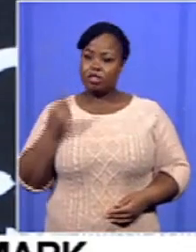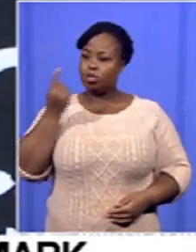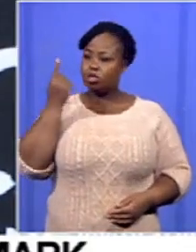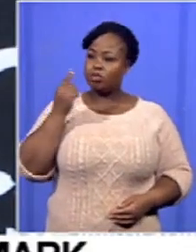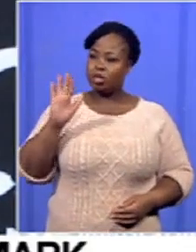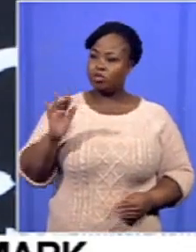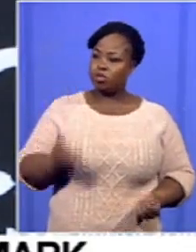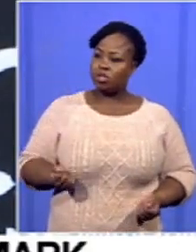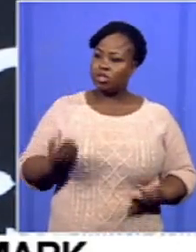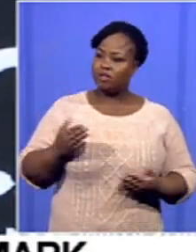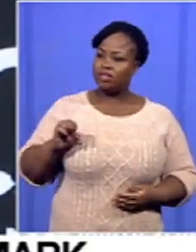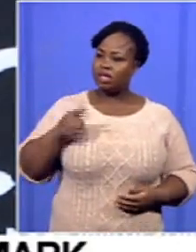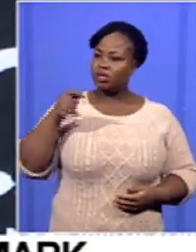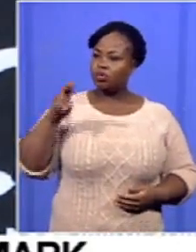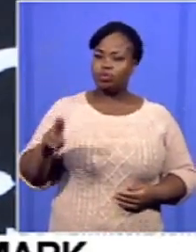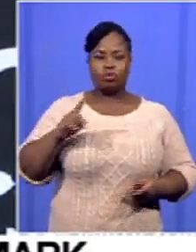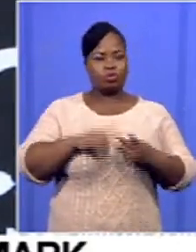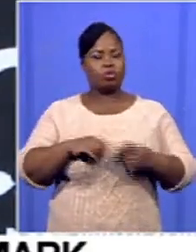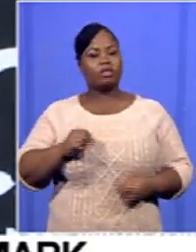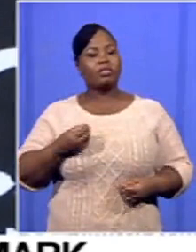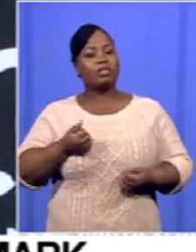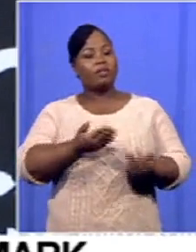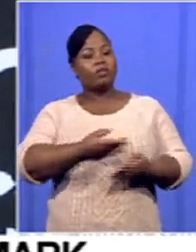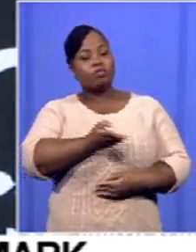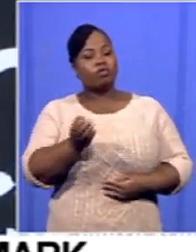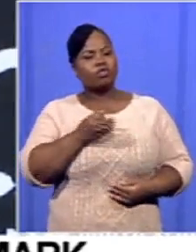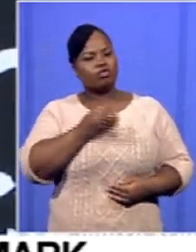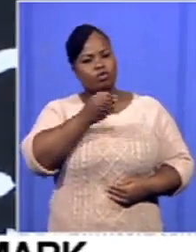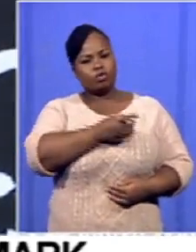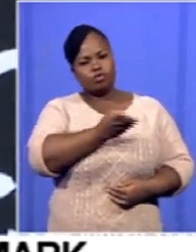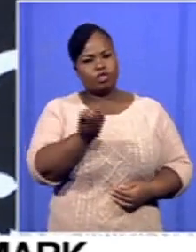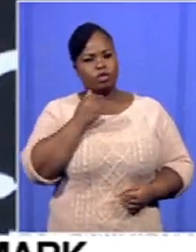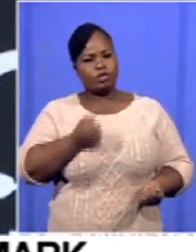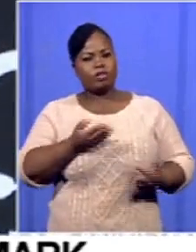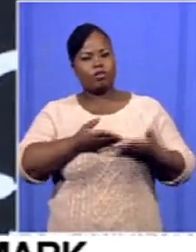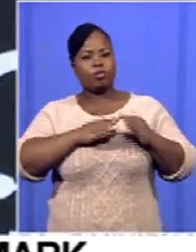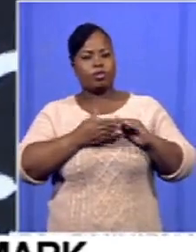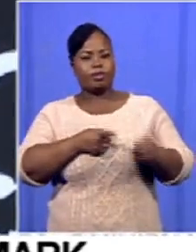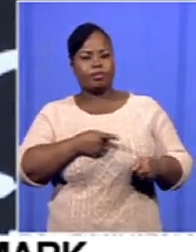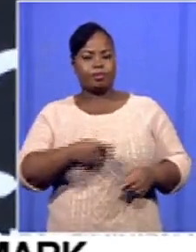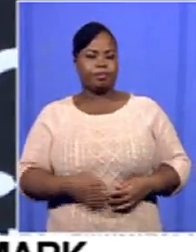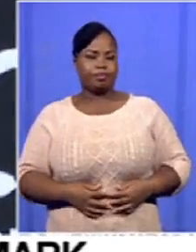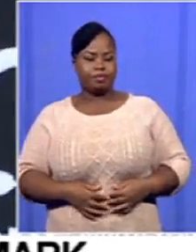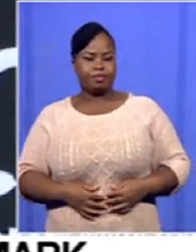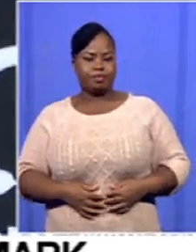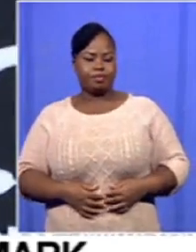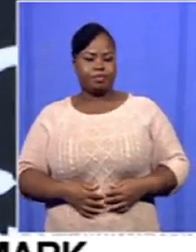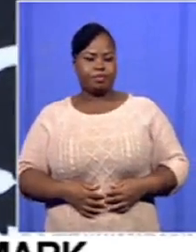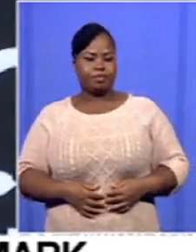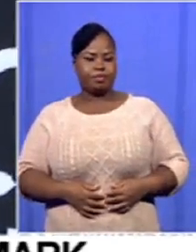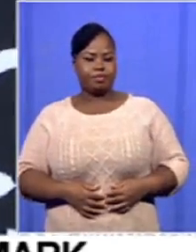going to serve SATU, it's not going to serve the interest of a few, they are going to serve the community.